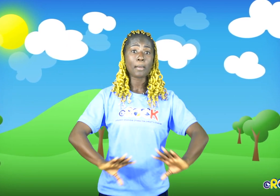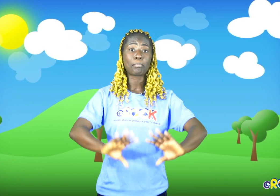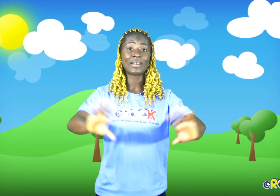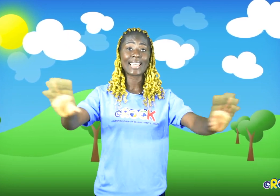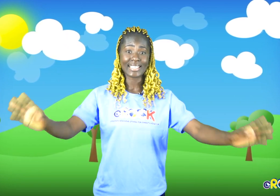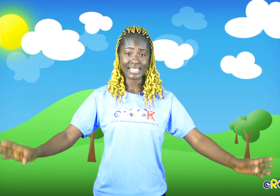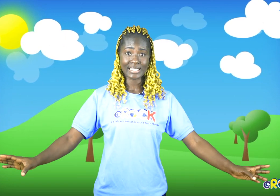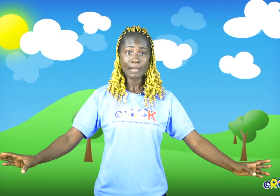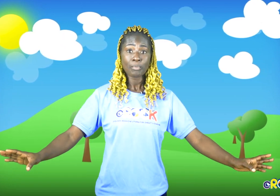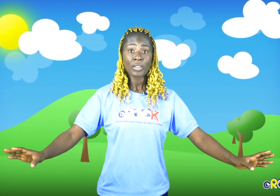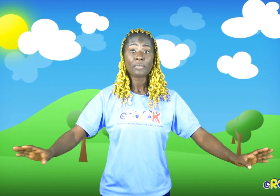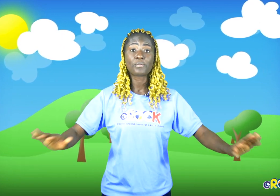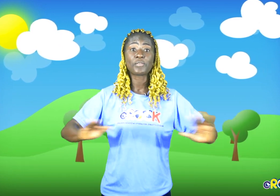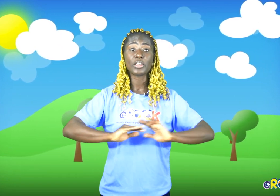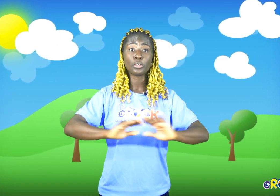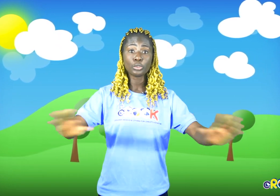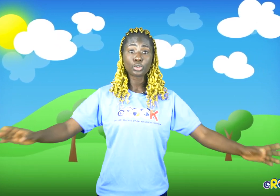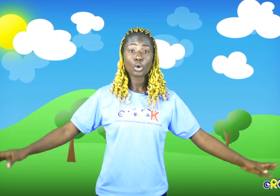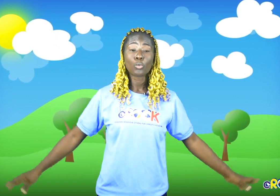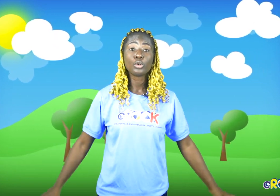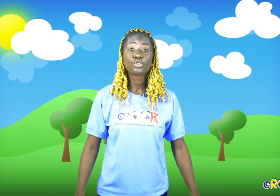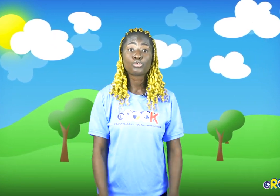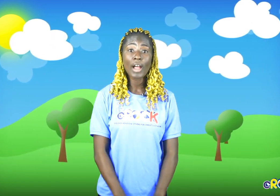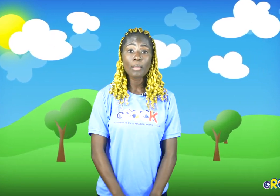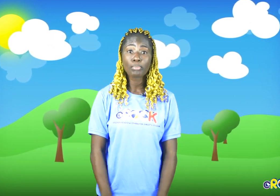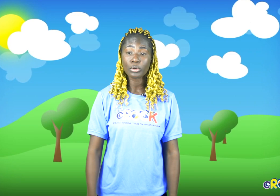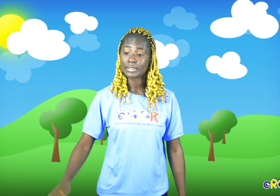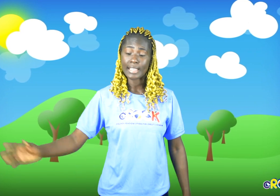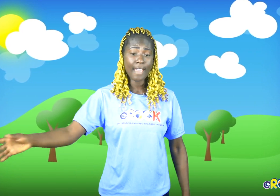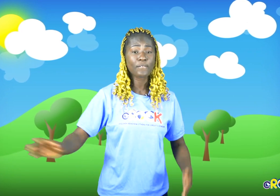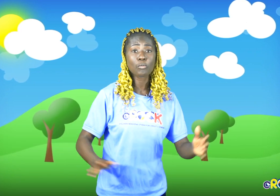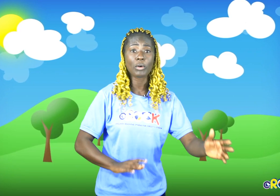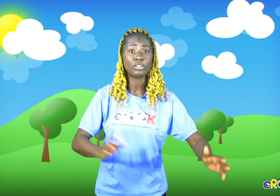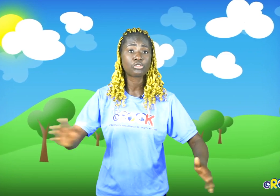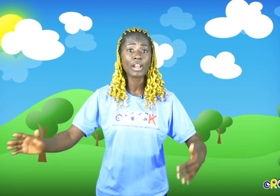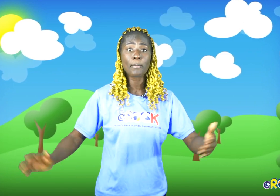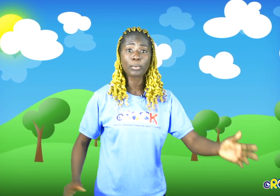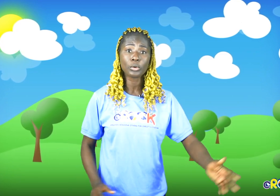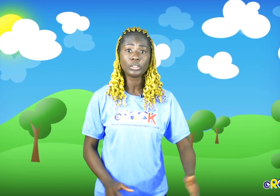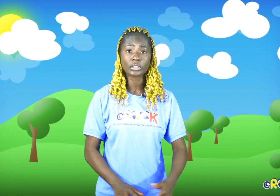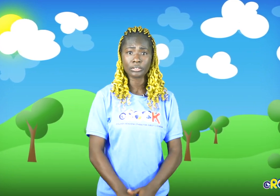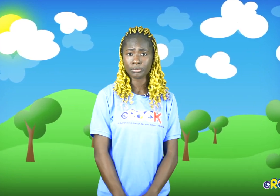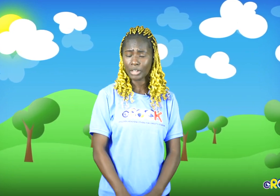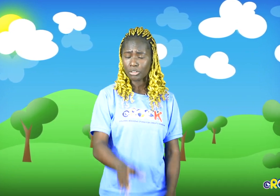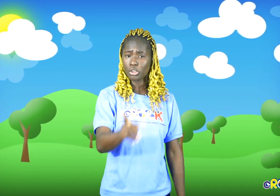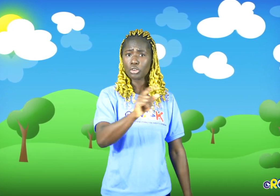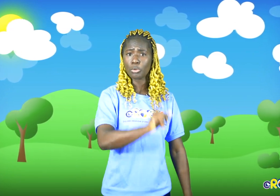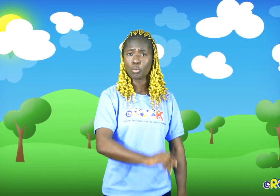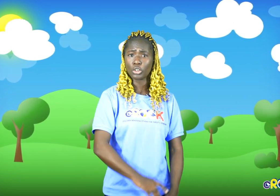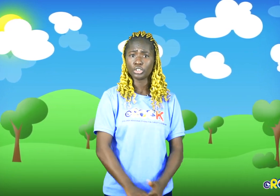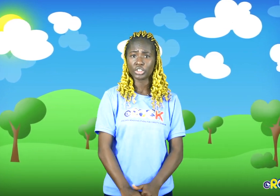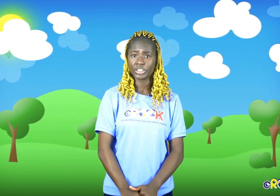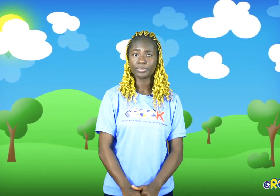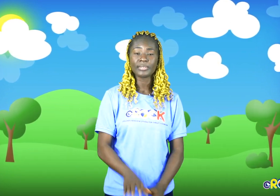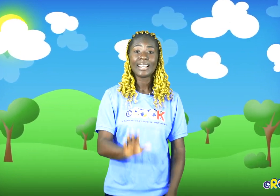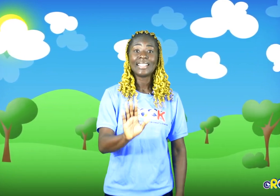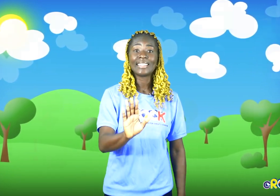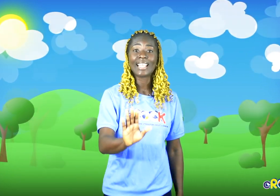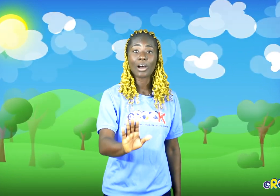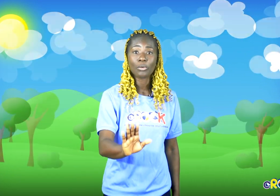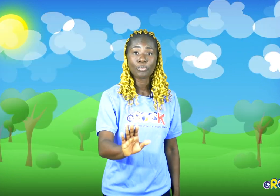valley, like a place filled with dry bones, everywhere dry bones. I know you'll be